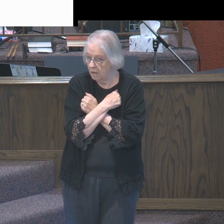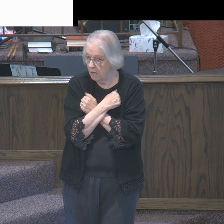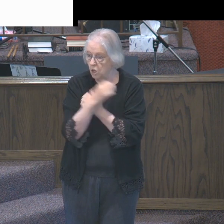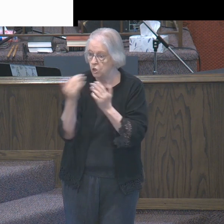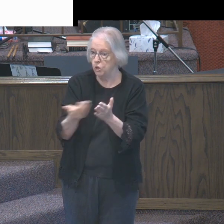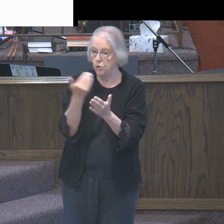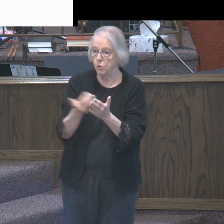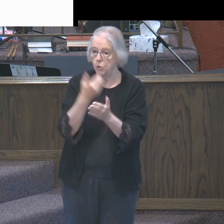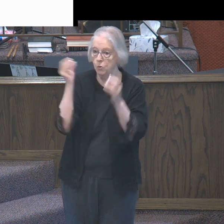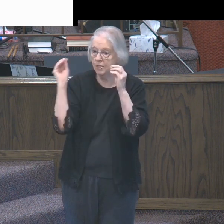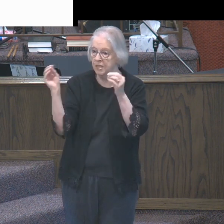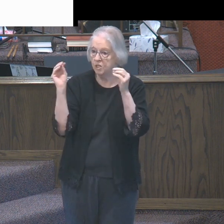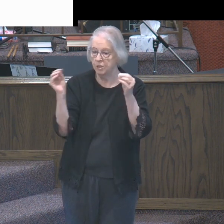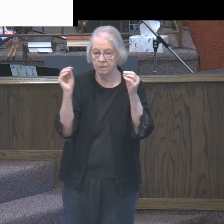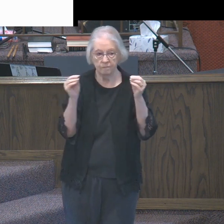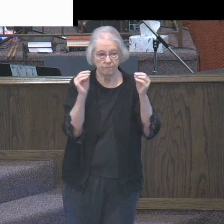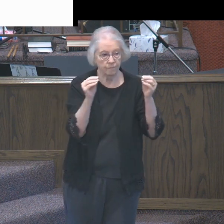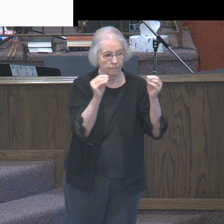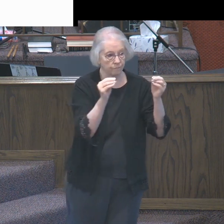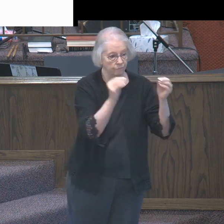Gentile world.